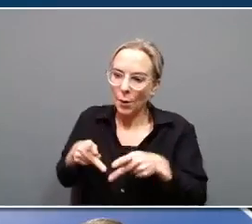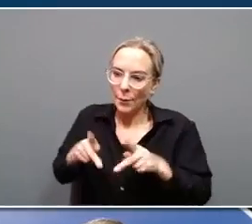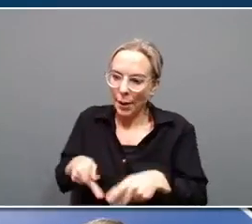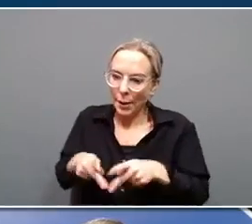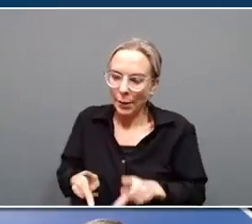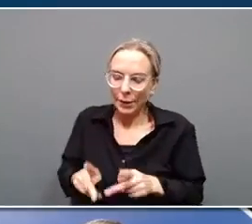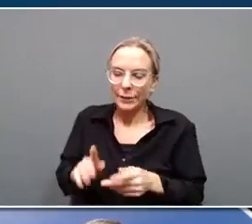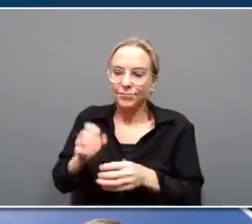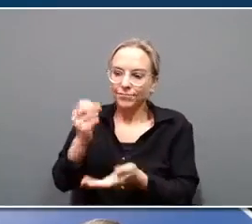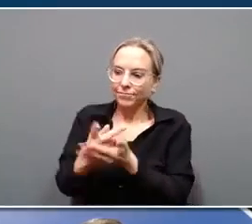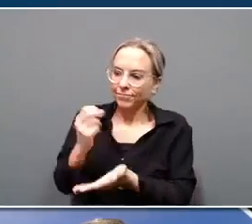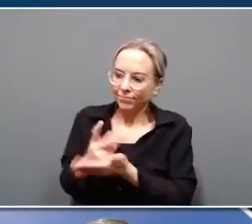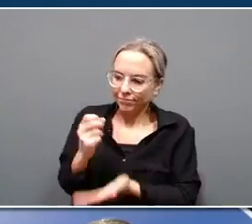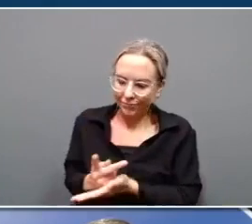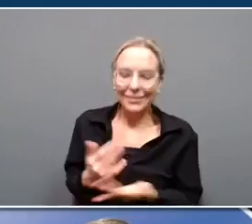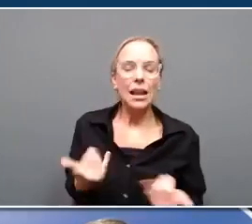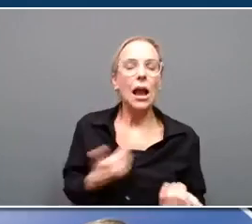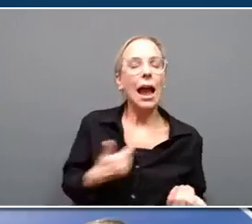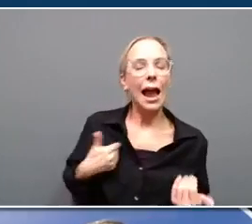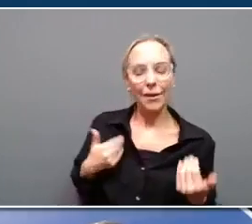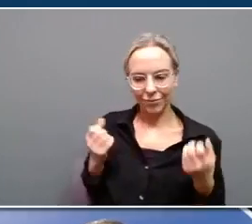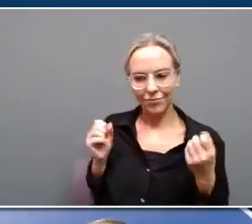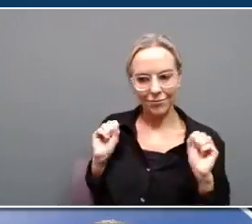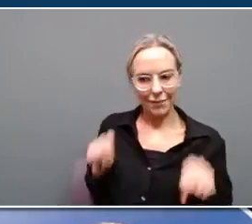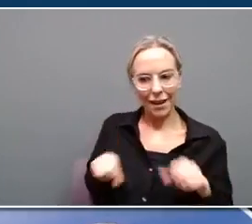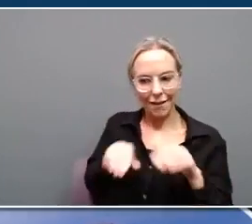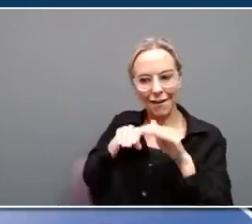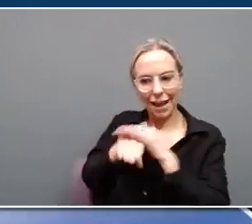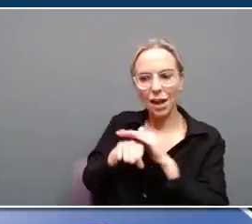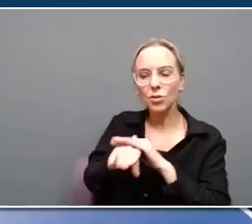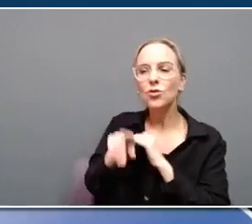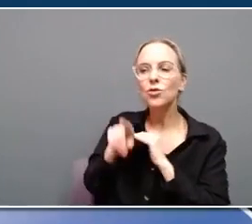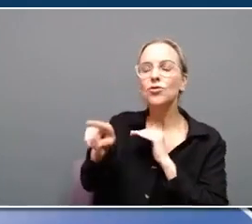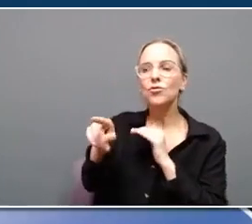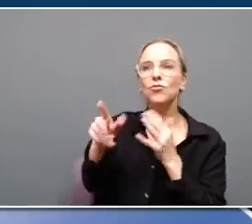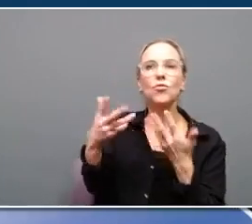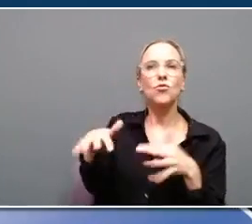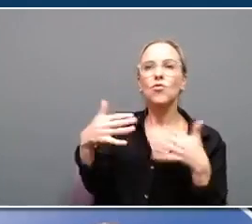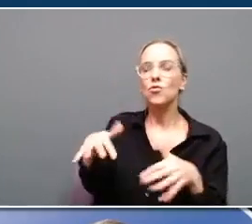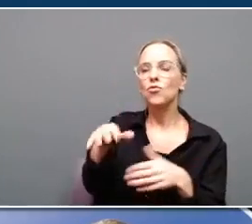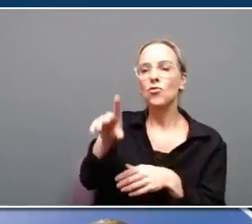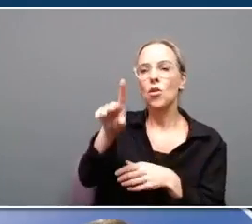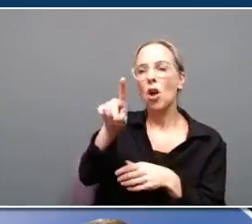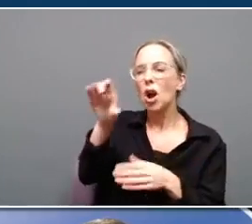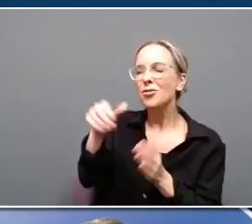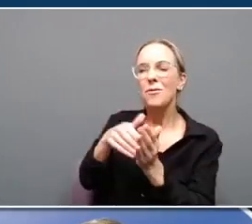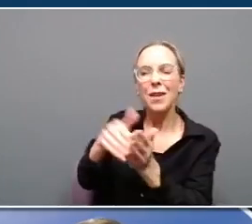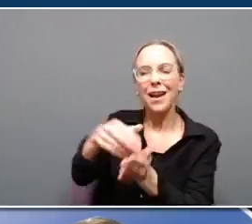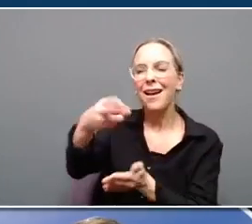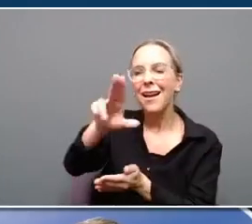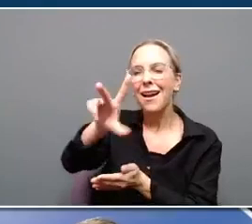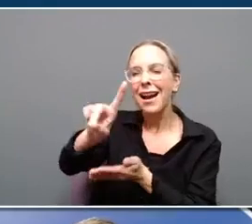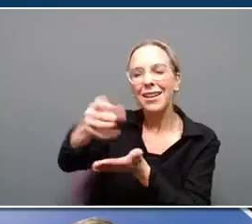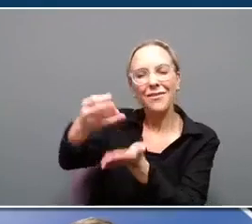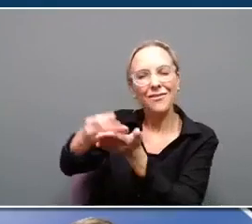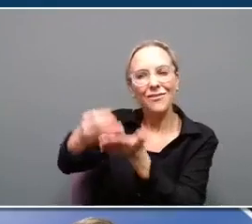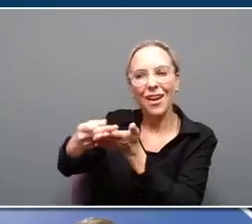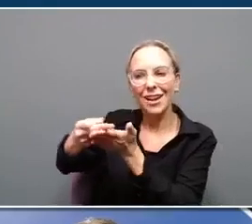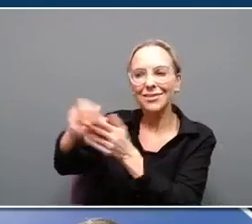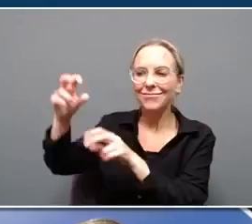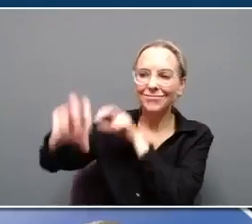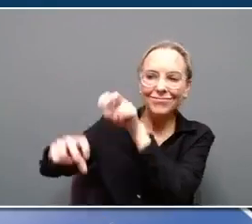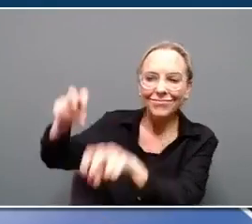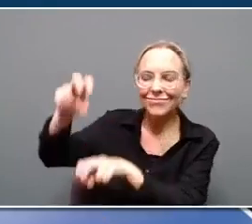access to that hundreds of millions of HUD funding. So this is the award to get the access road in, to get